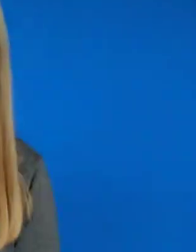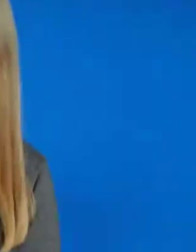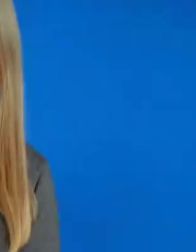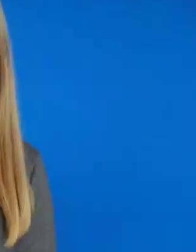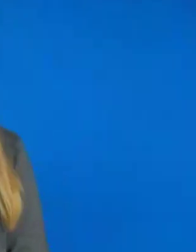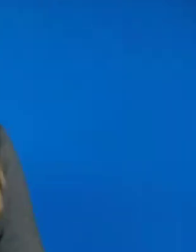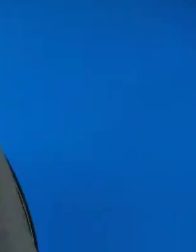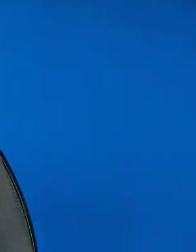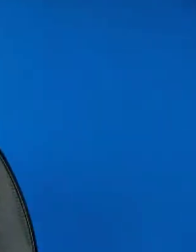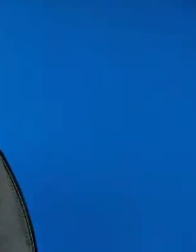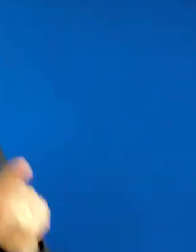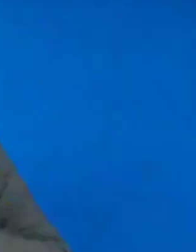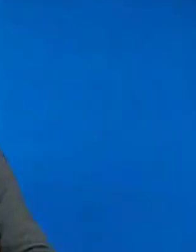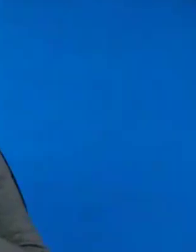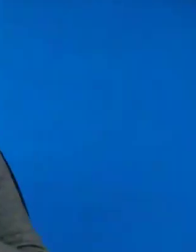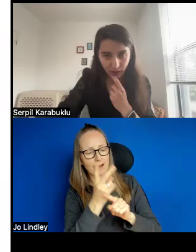Let's try again.